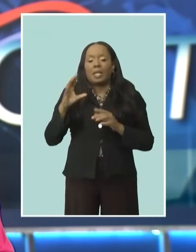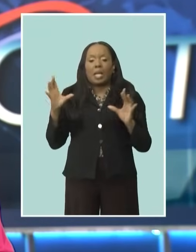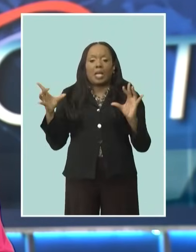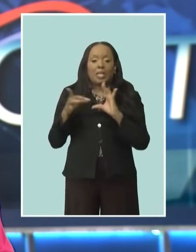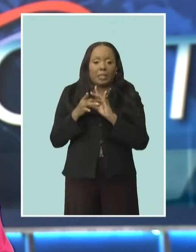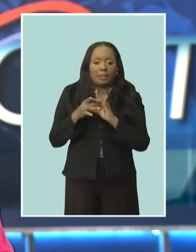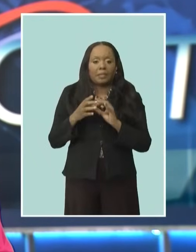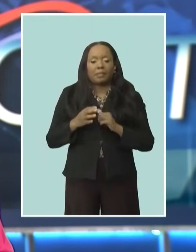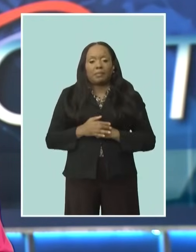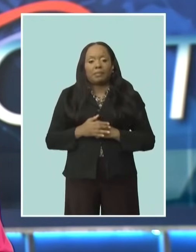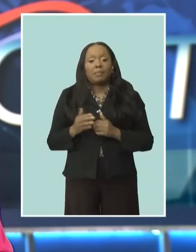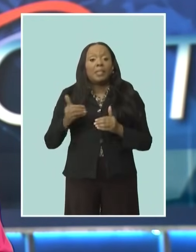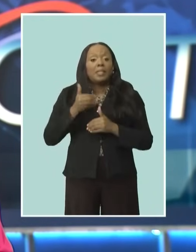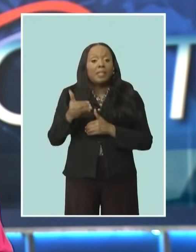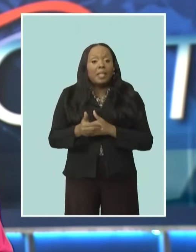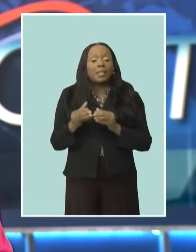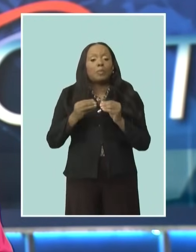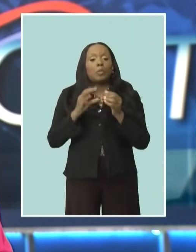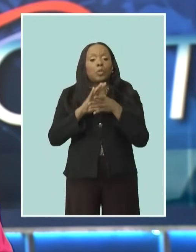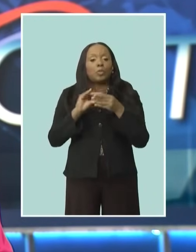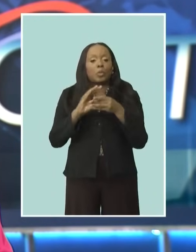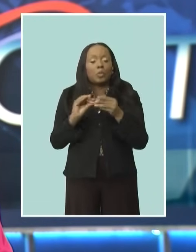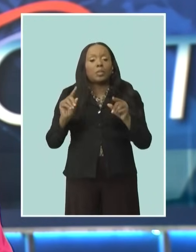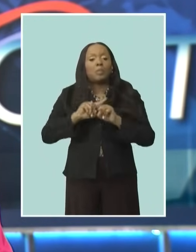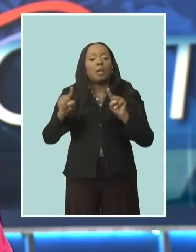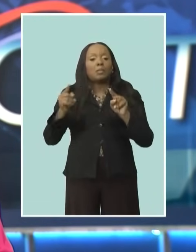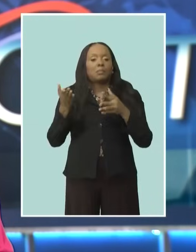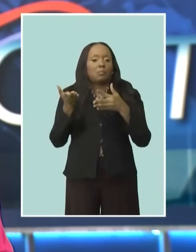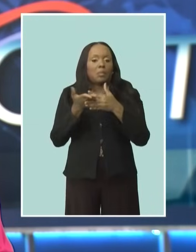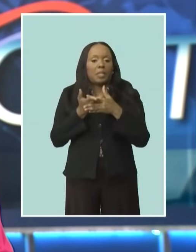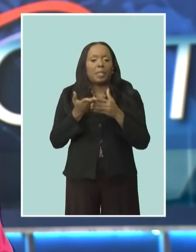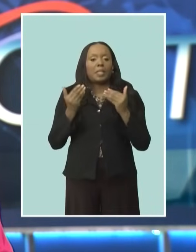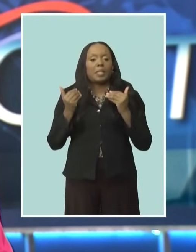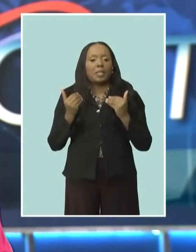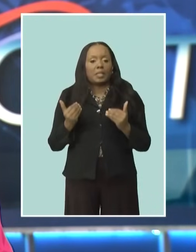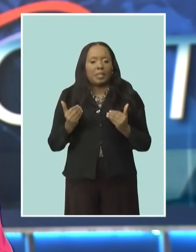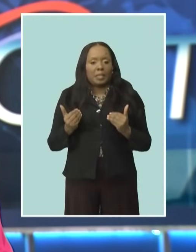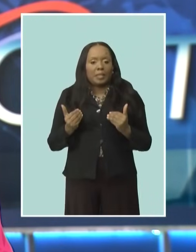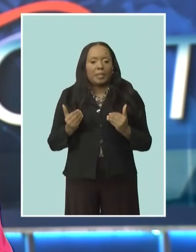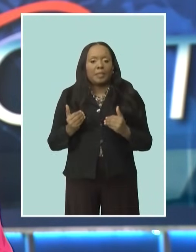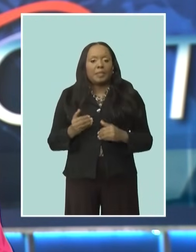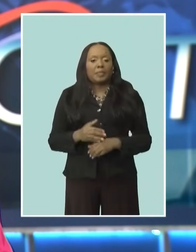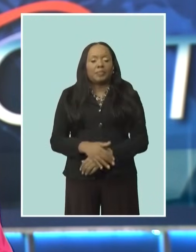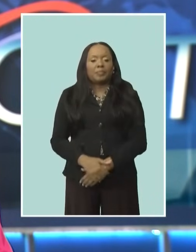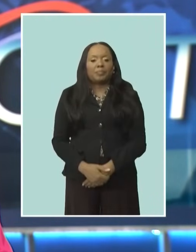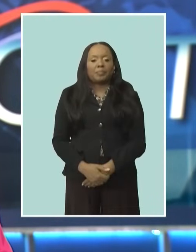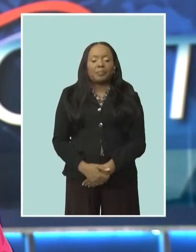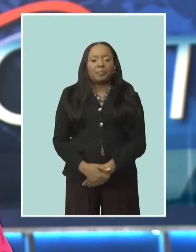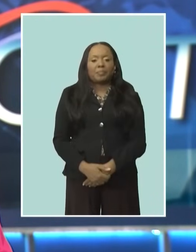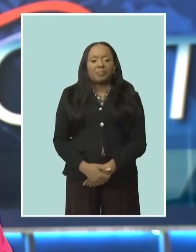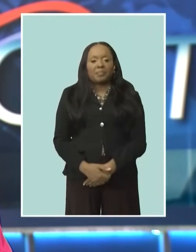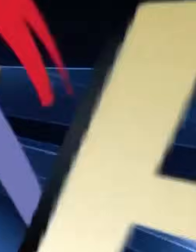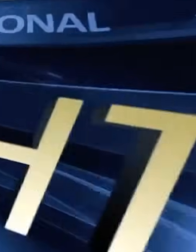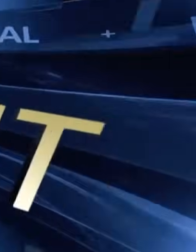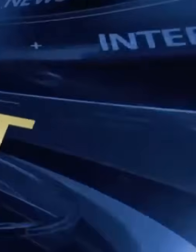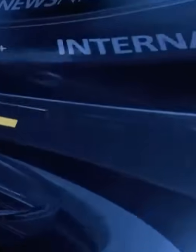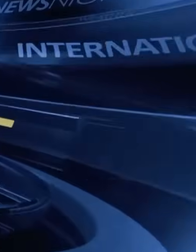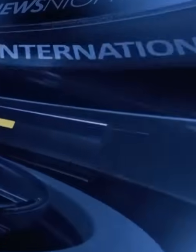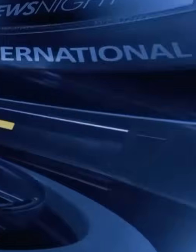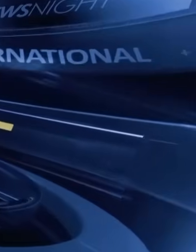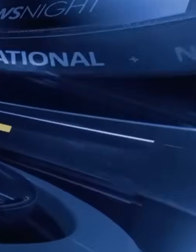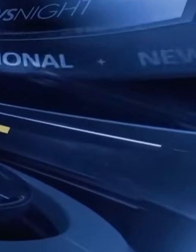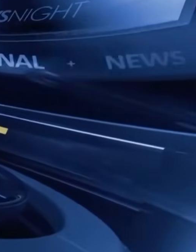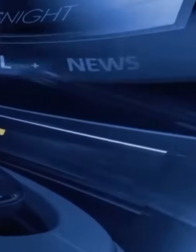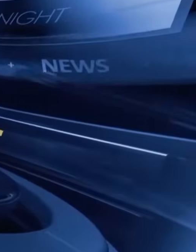Coming up, a project launched to use artificial intelligence for a faster, more accurate diagnosis.